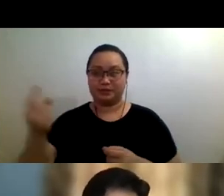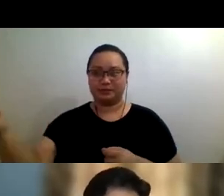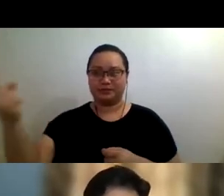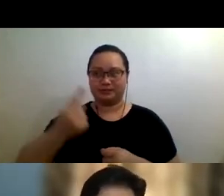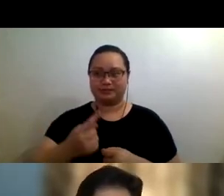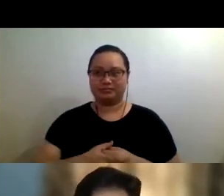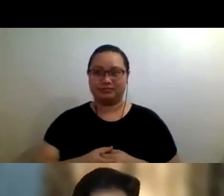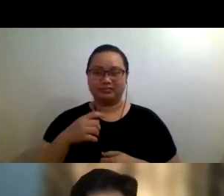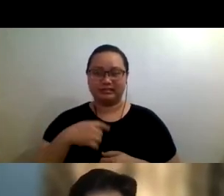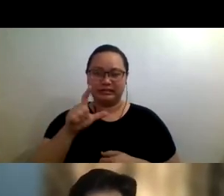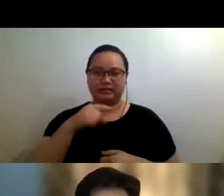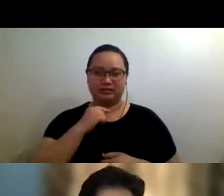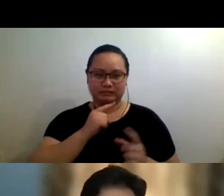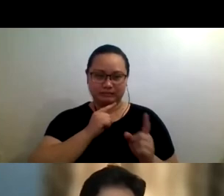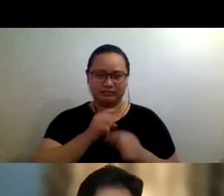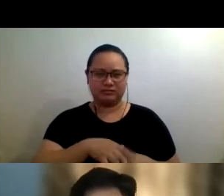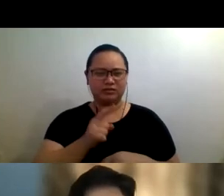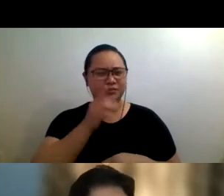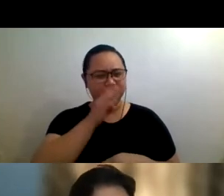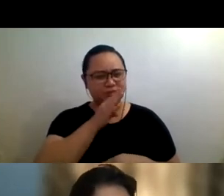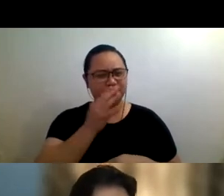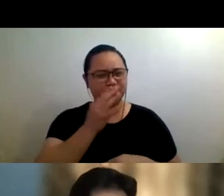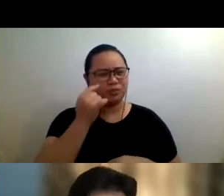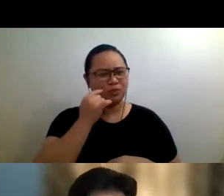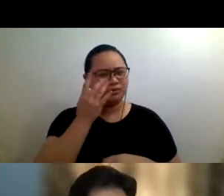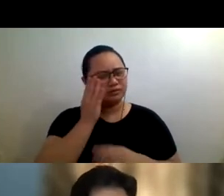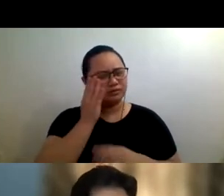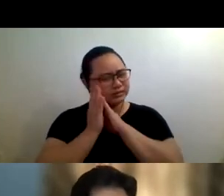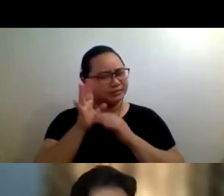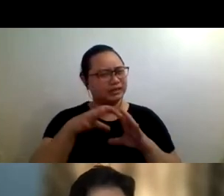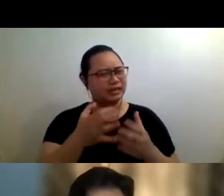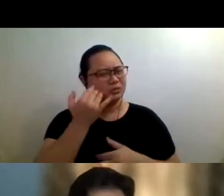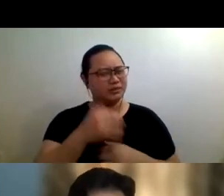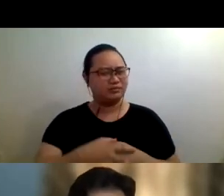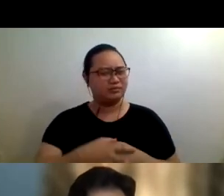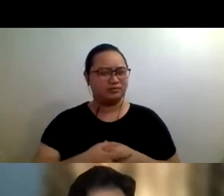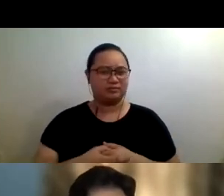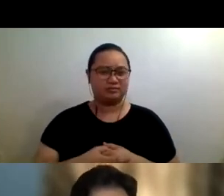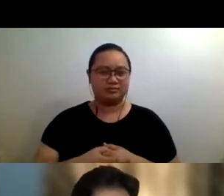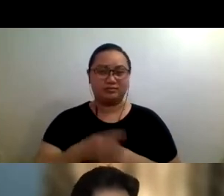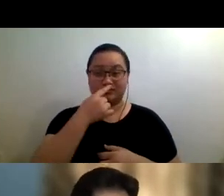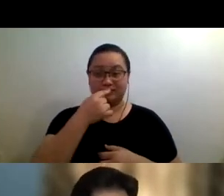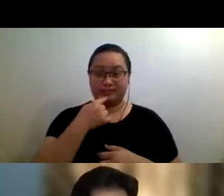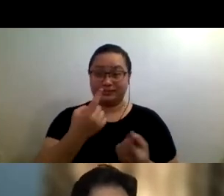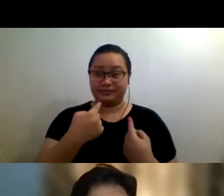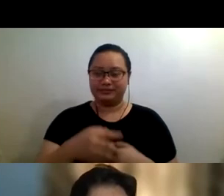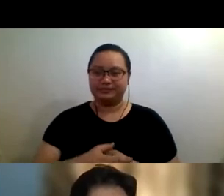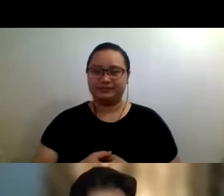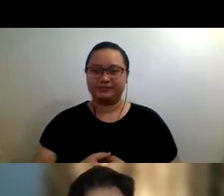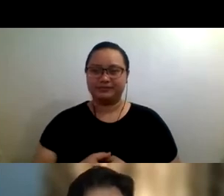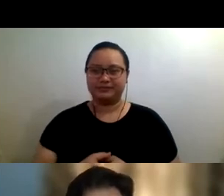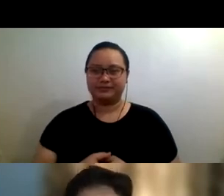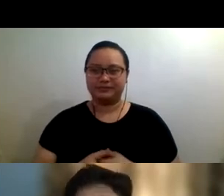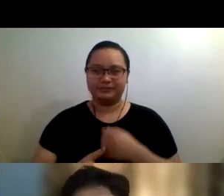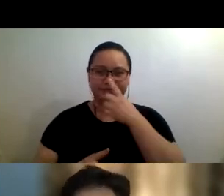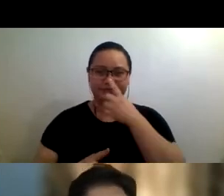what the problem was, why he was always sleeping in class. And his answer continues to haunt me